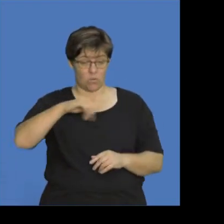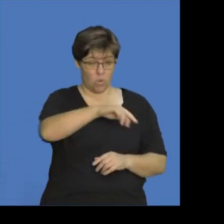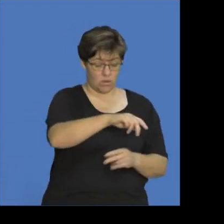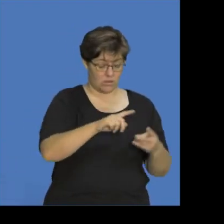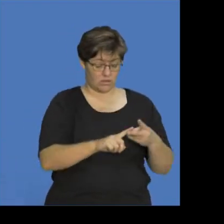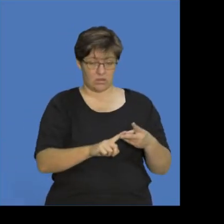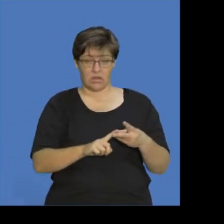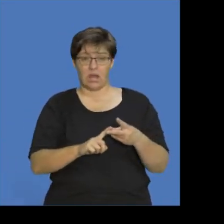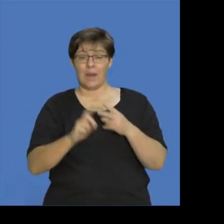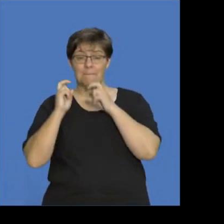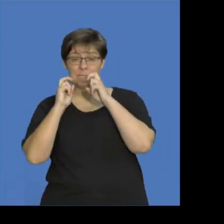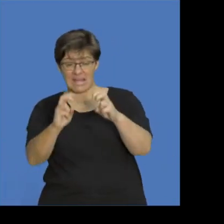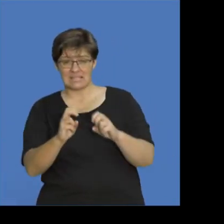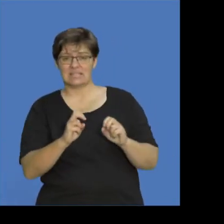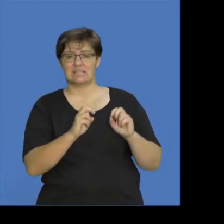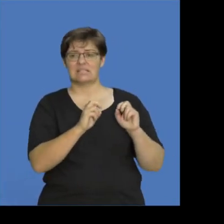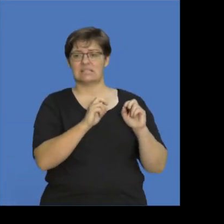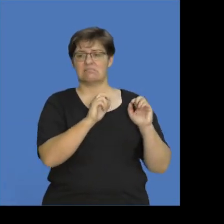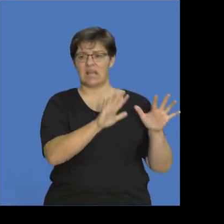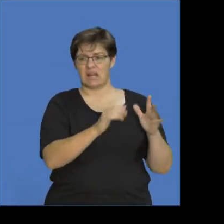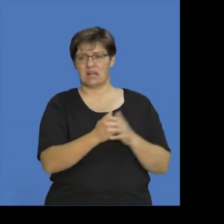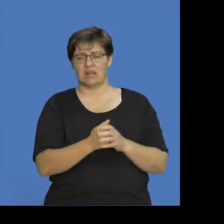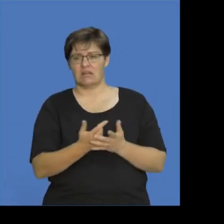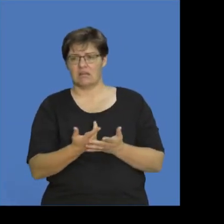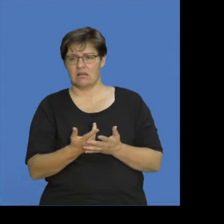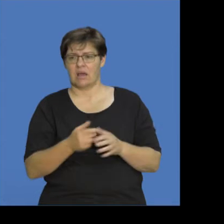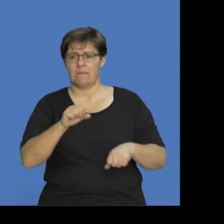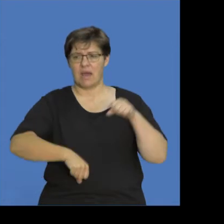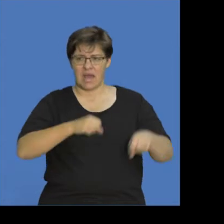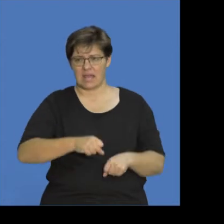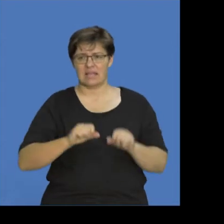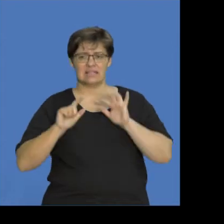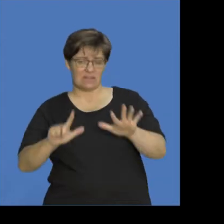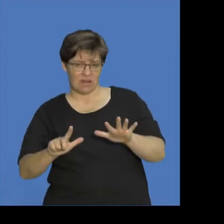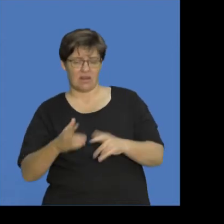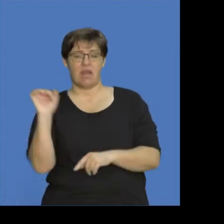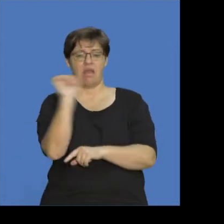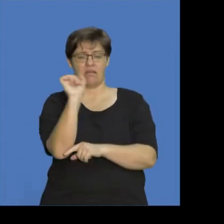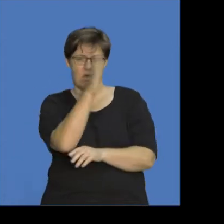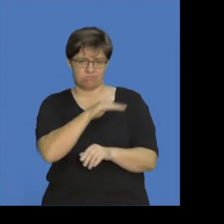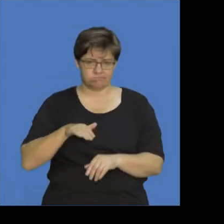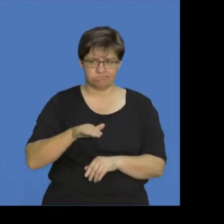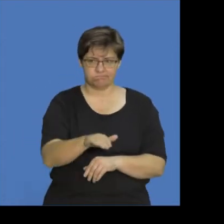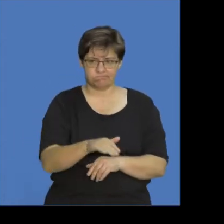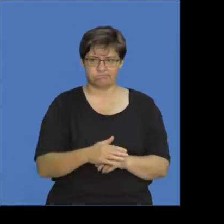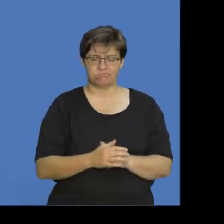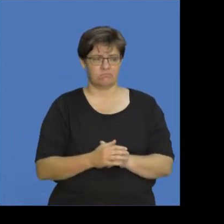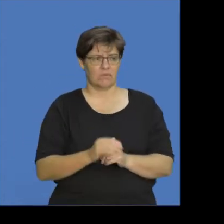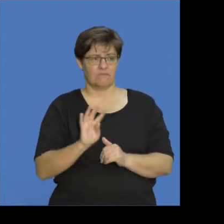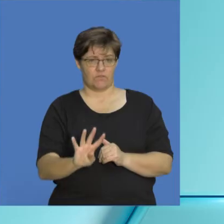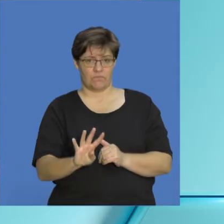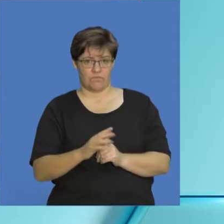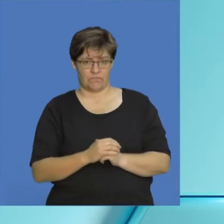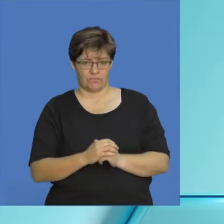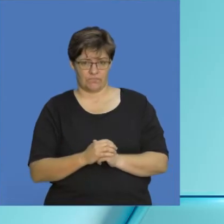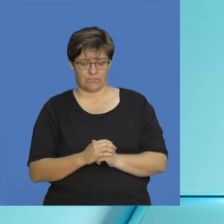bus, 7 a bike, and 4 a car. Okay. Then how do we represent